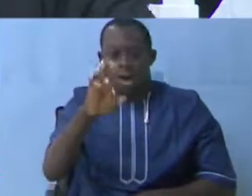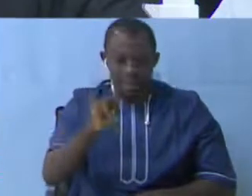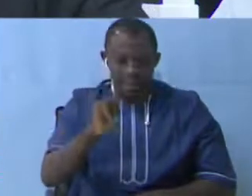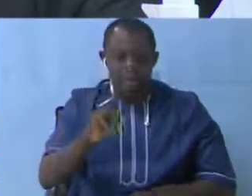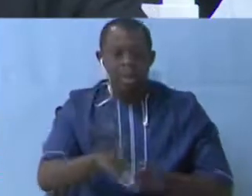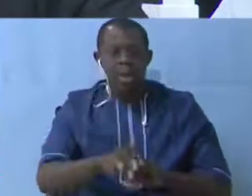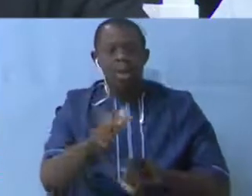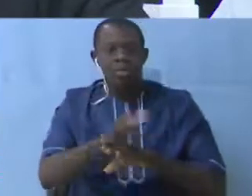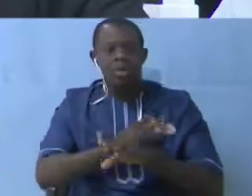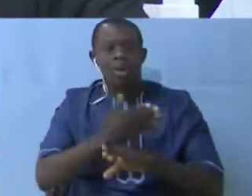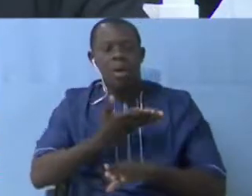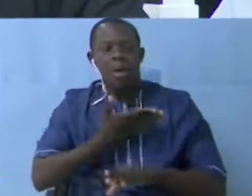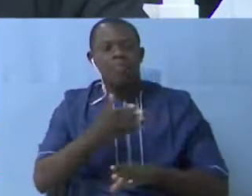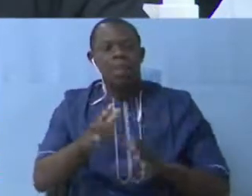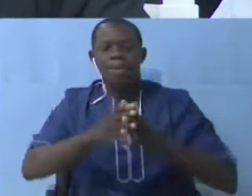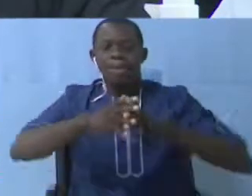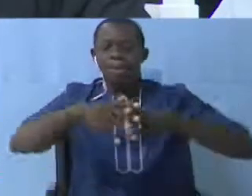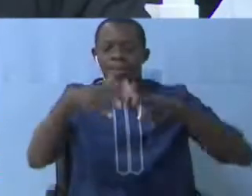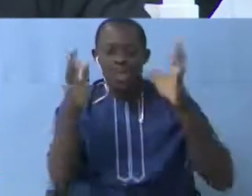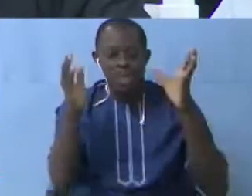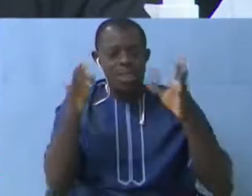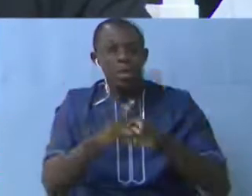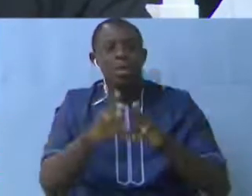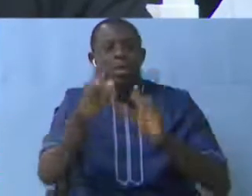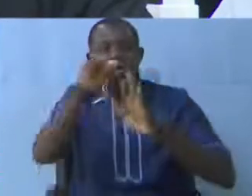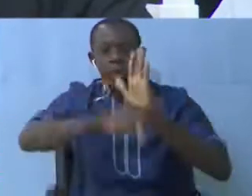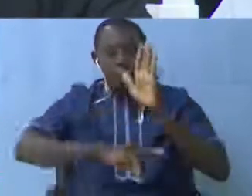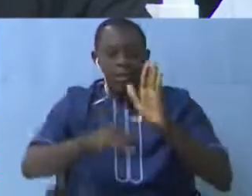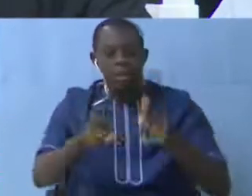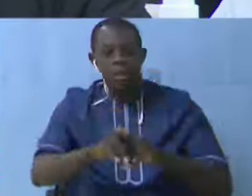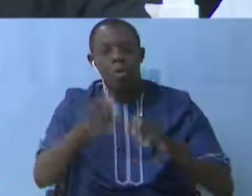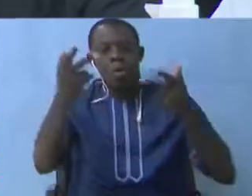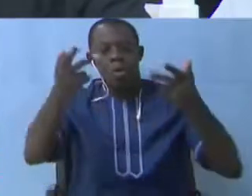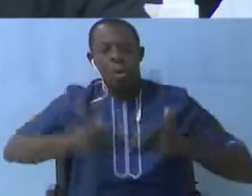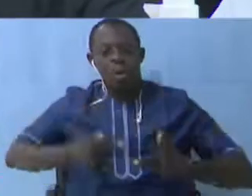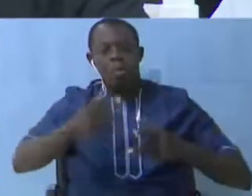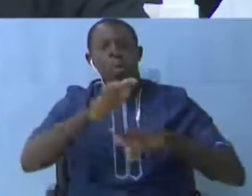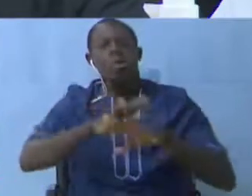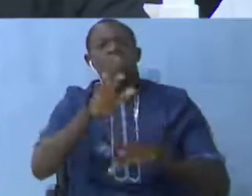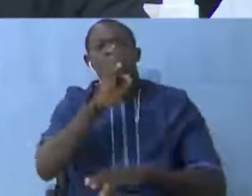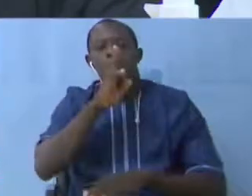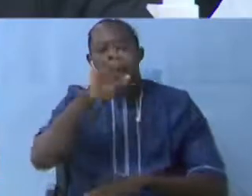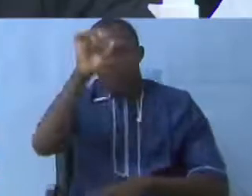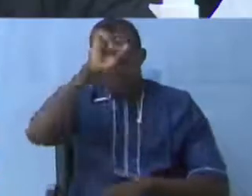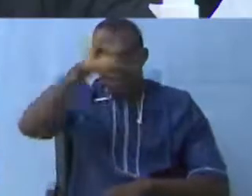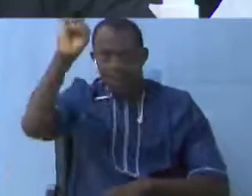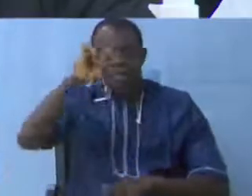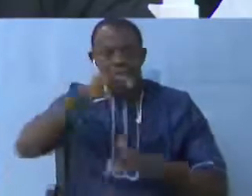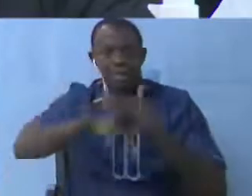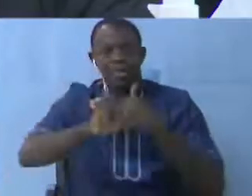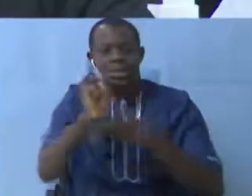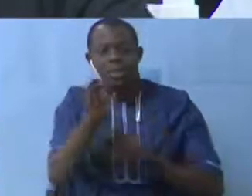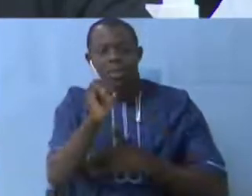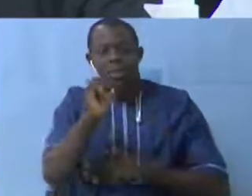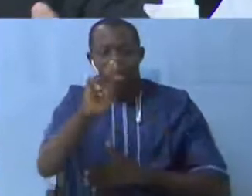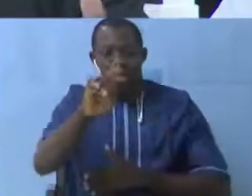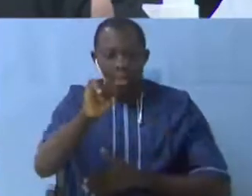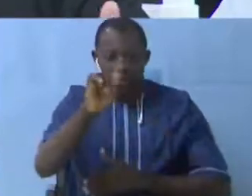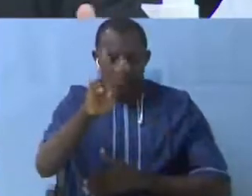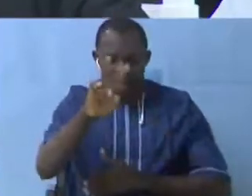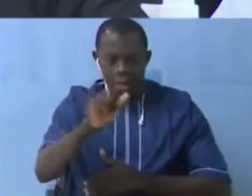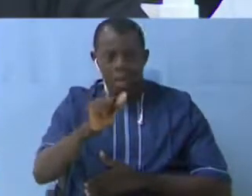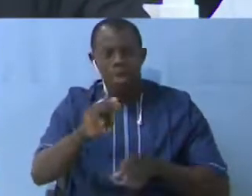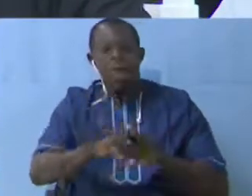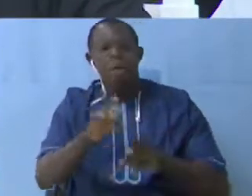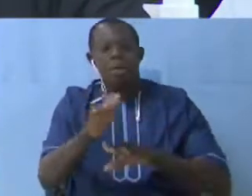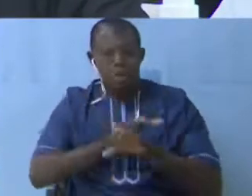There was a big reception for him. amoon na benn nag jotaay teraanga bu rëy pour moom. In Geneva. ci Geneva. He had come